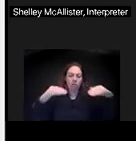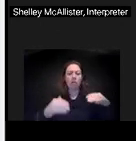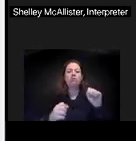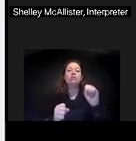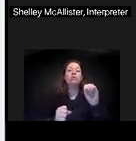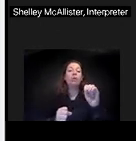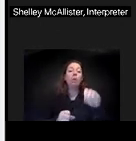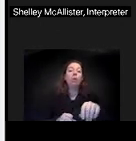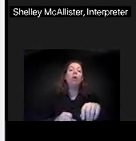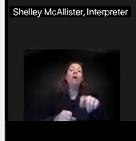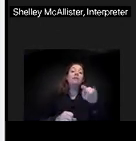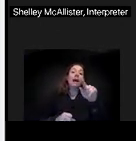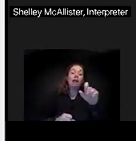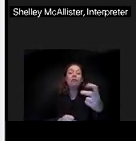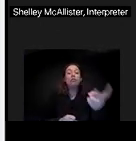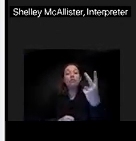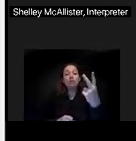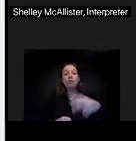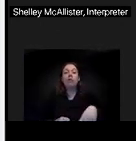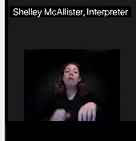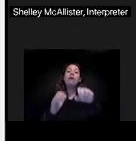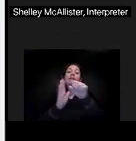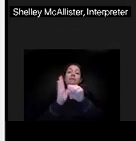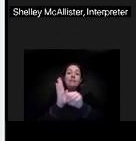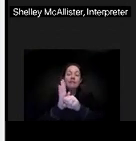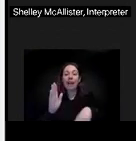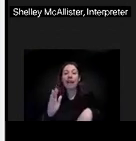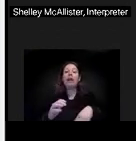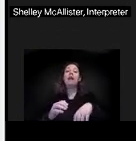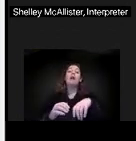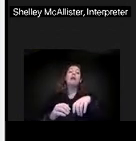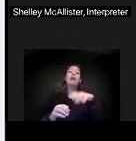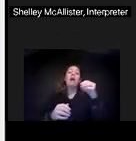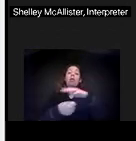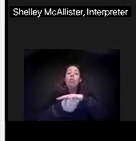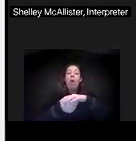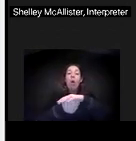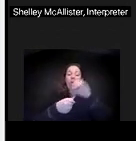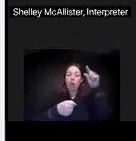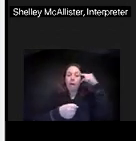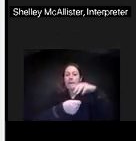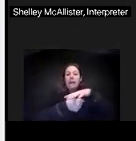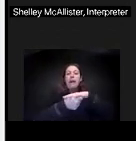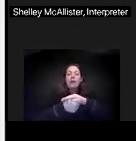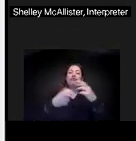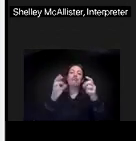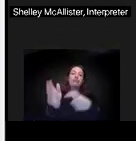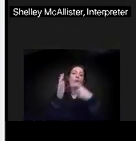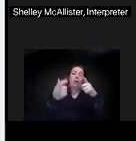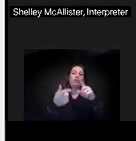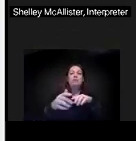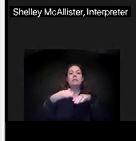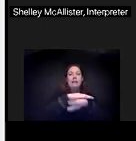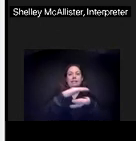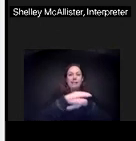taxes, voting, all have to be accessible to people with disabilities and many other programs as well.